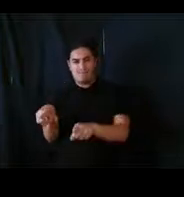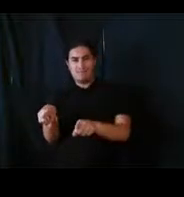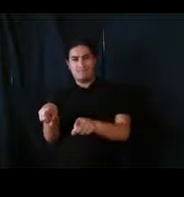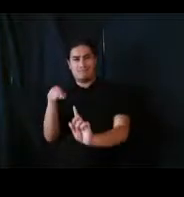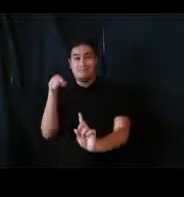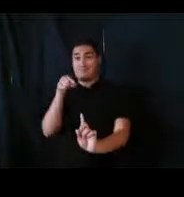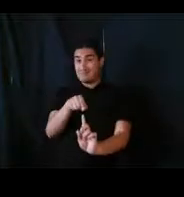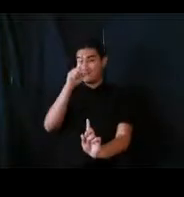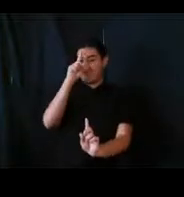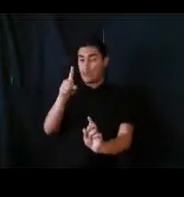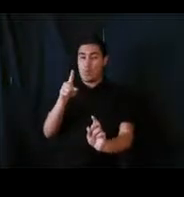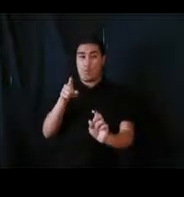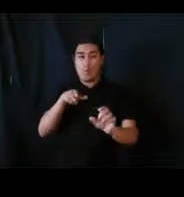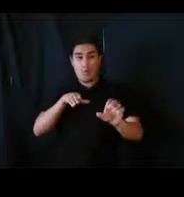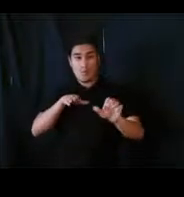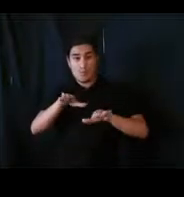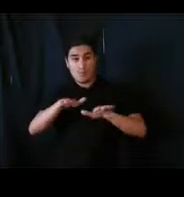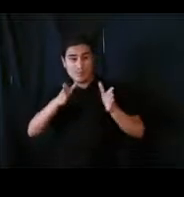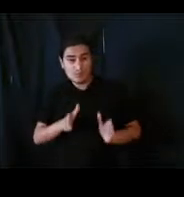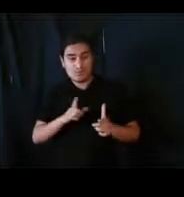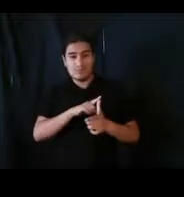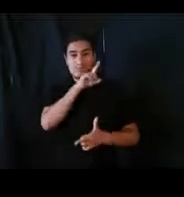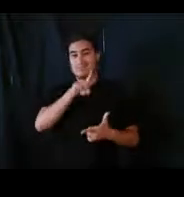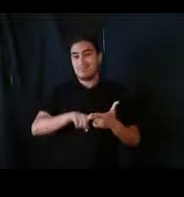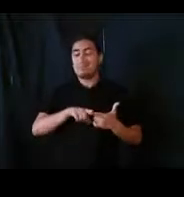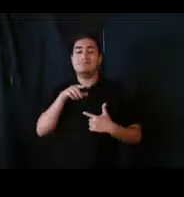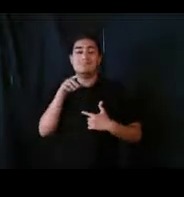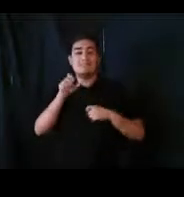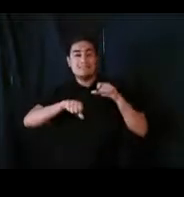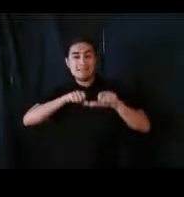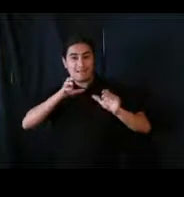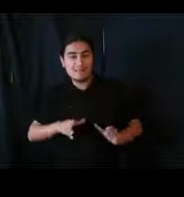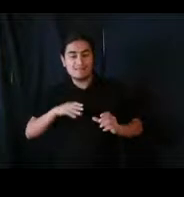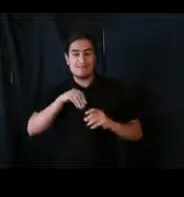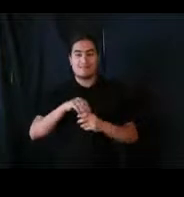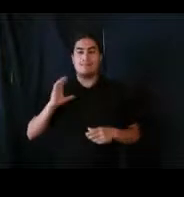specifically for pedestrians and cyclists in our in our arterials